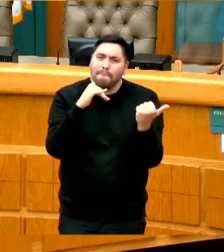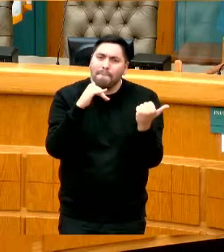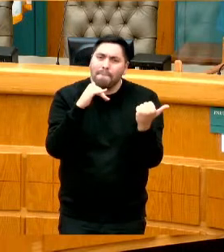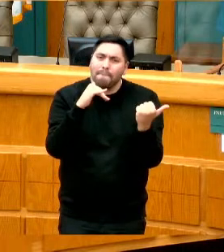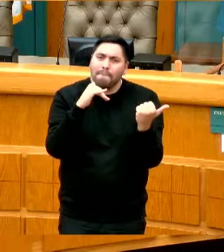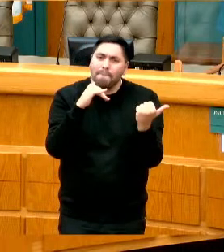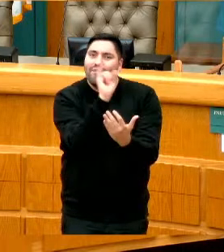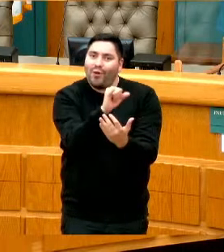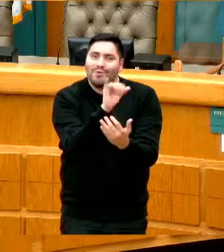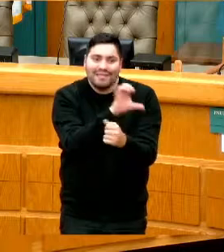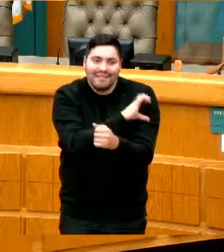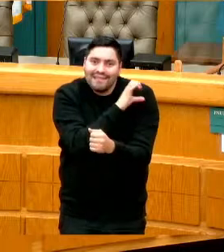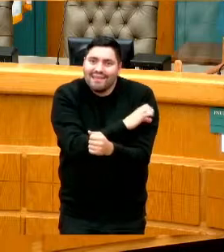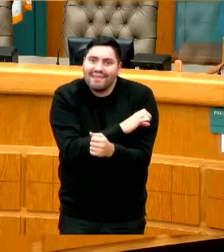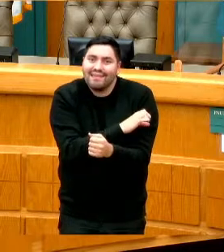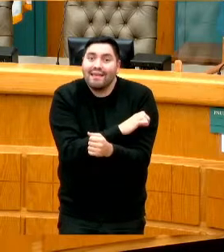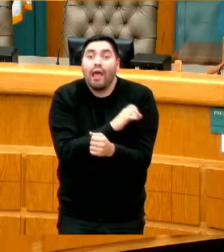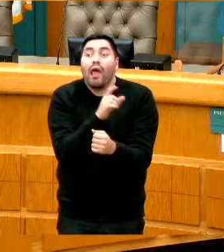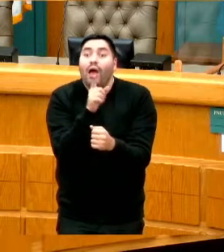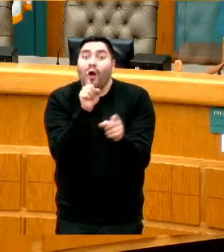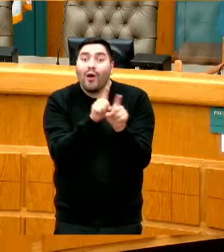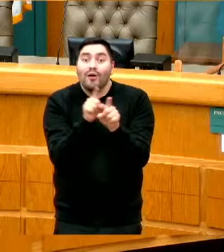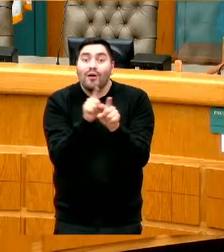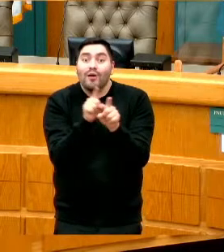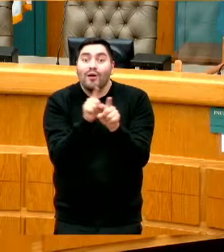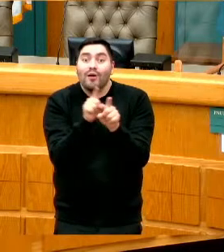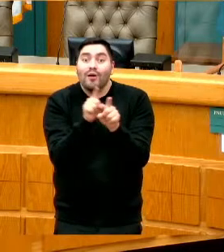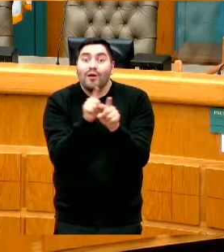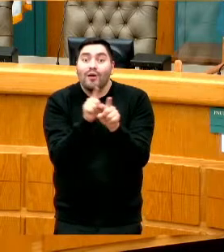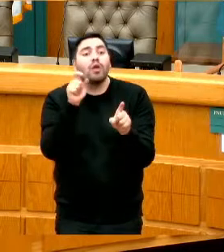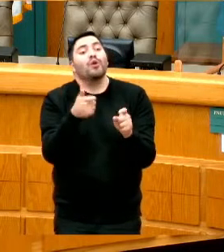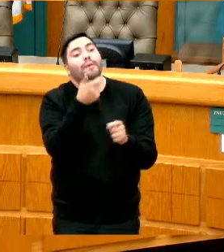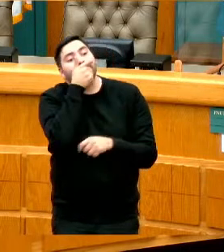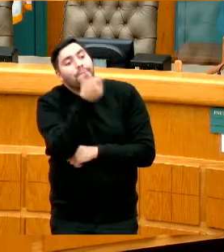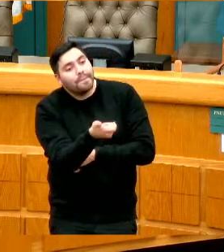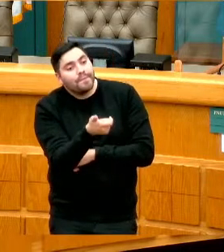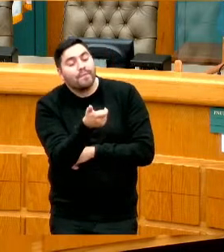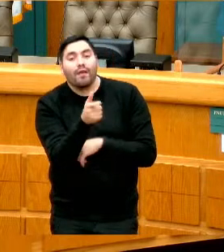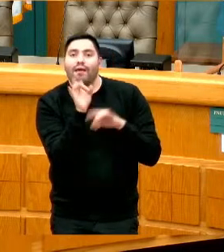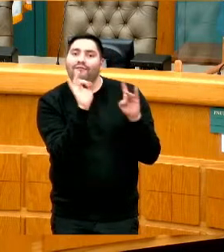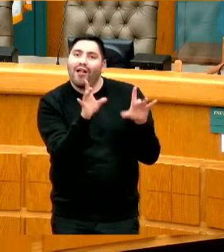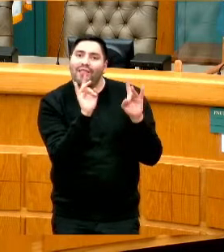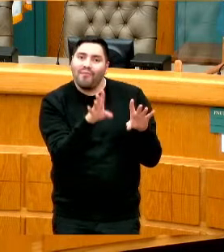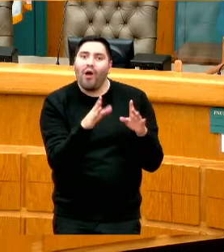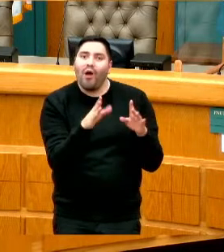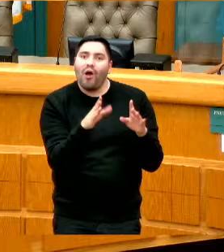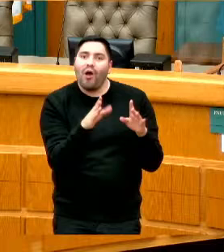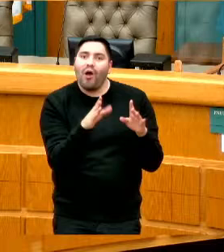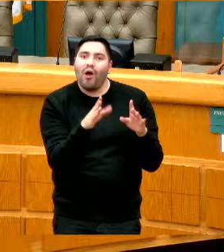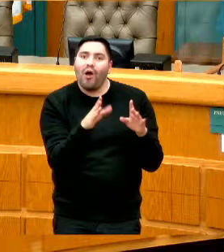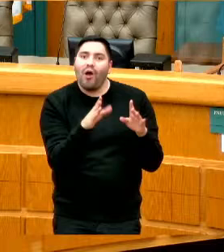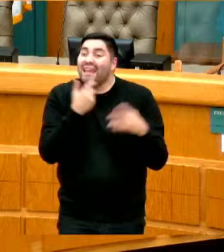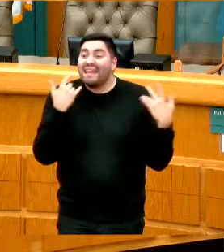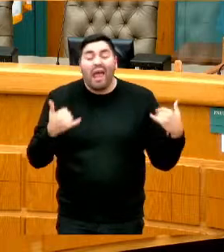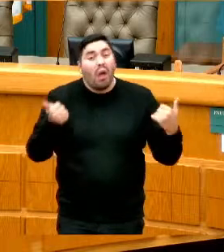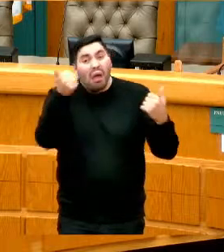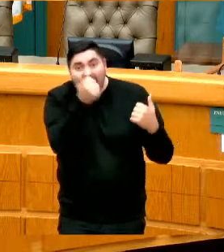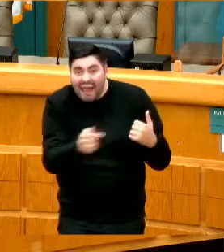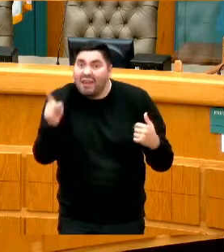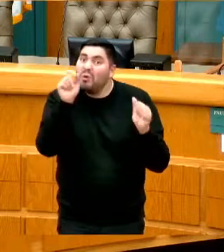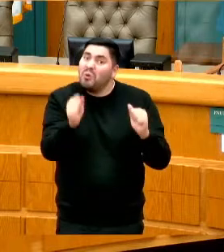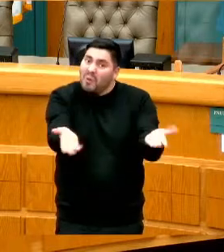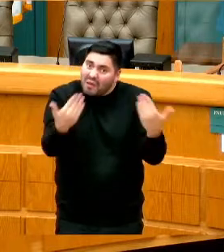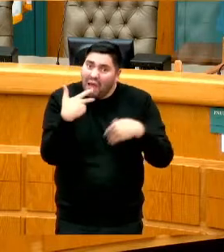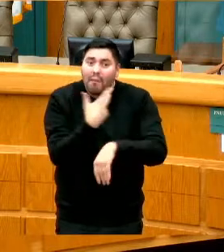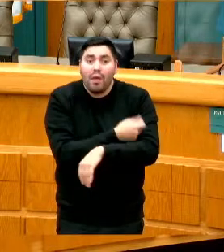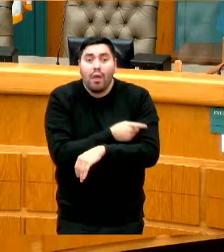about and watch an Islander volleyball game at the same time. Now that anybody can get this vaccine, you don't